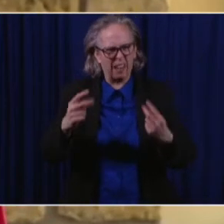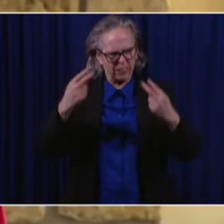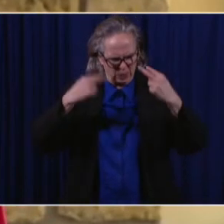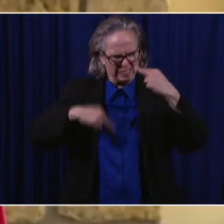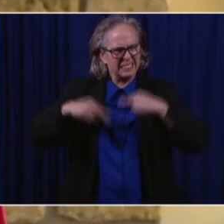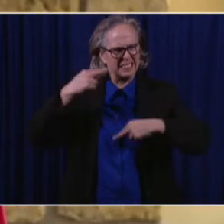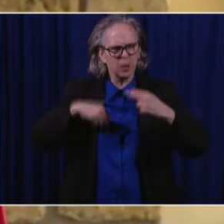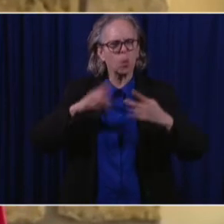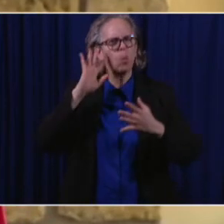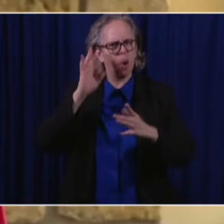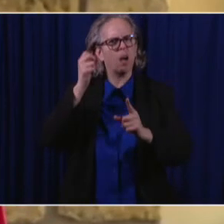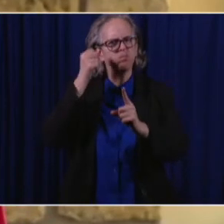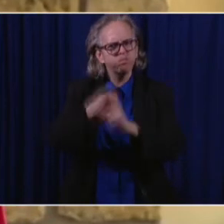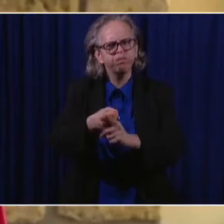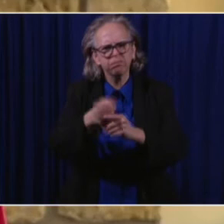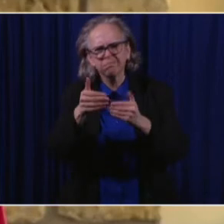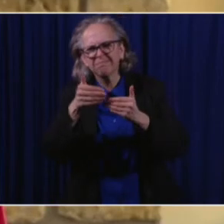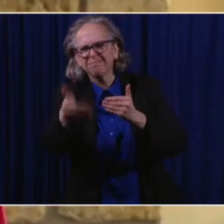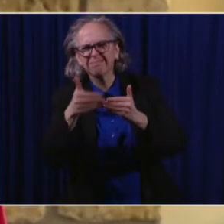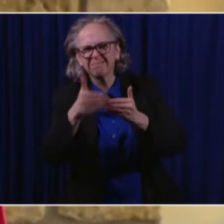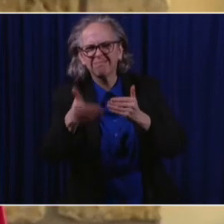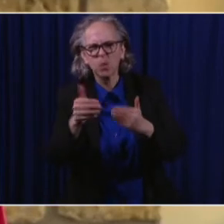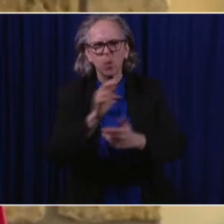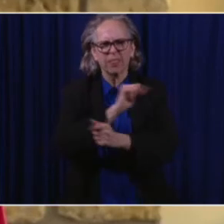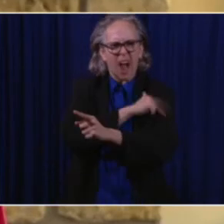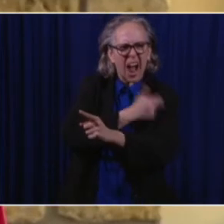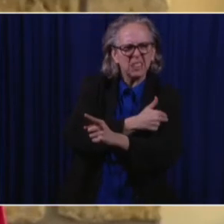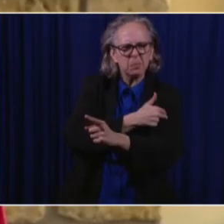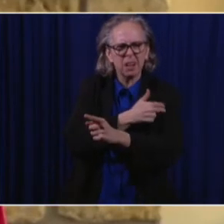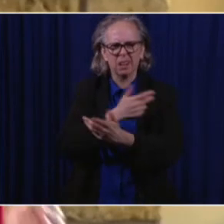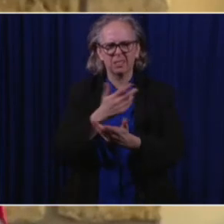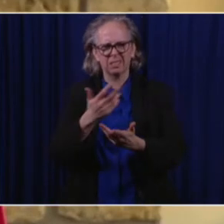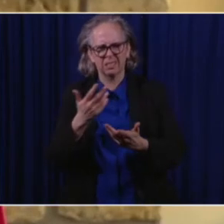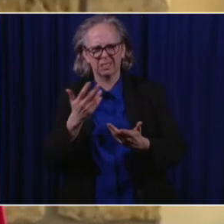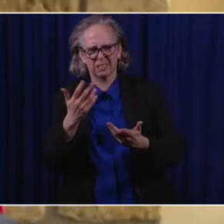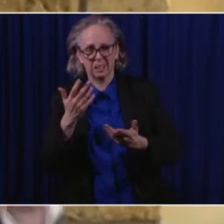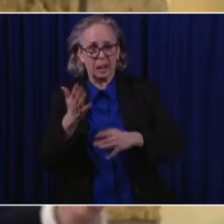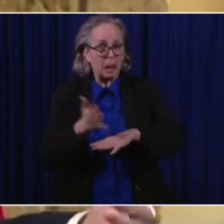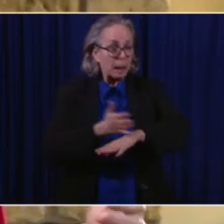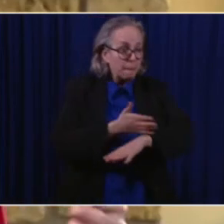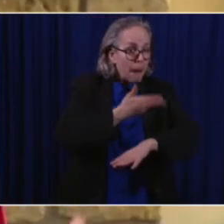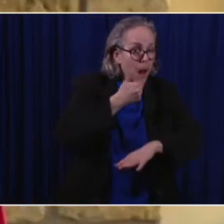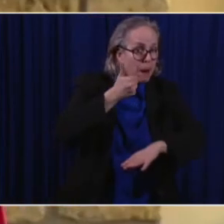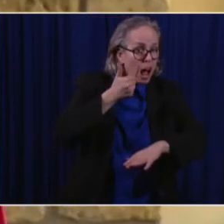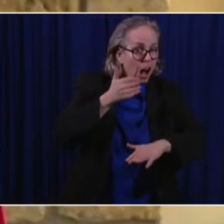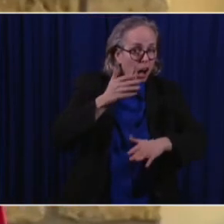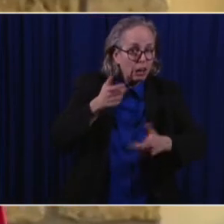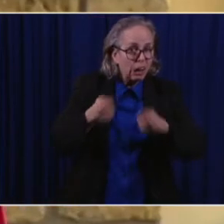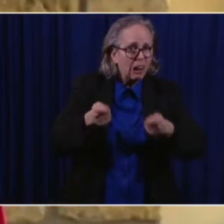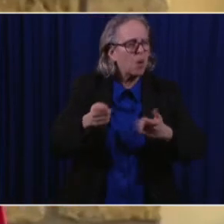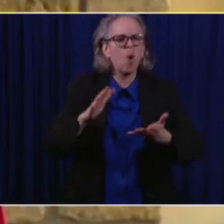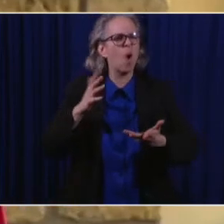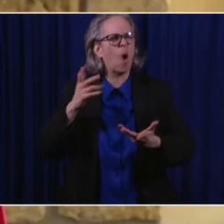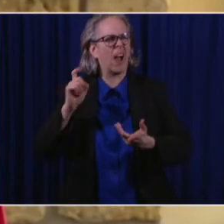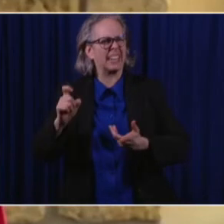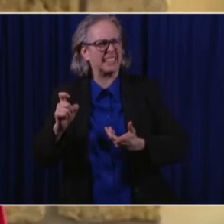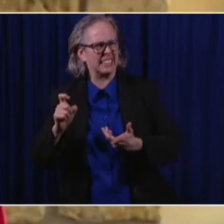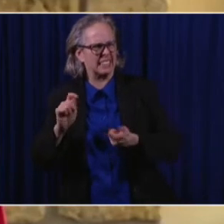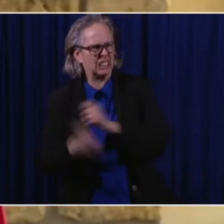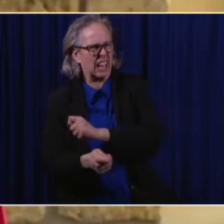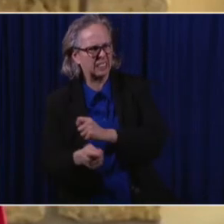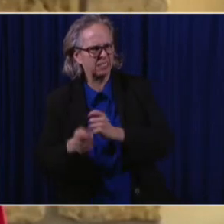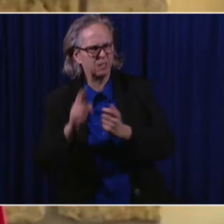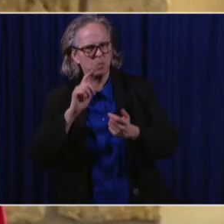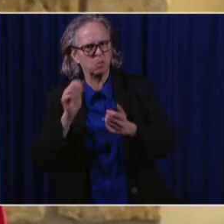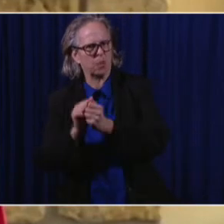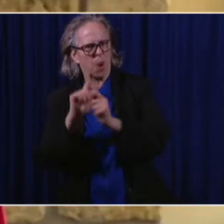described, how that's going to turn out, whether it's going to be better or whether it's going to be worse. We know that these cases are kind of baked in now for the next several weeks,